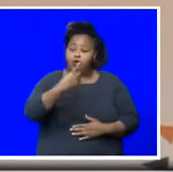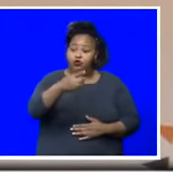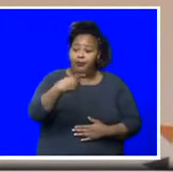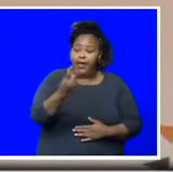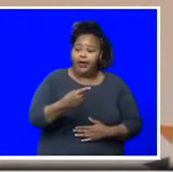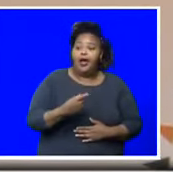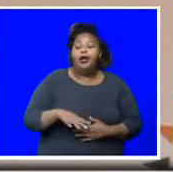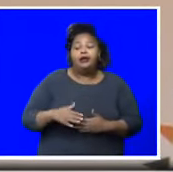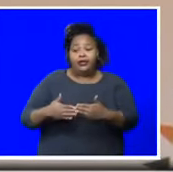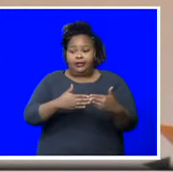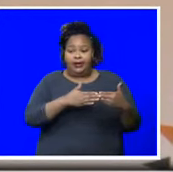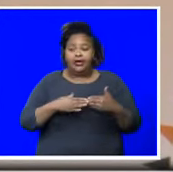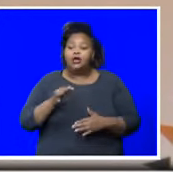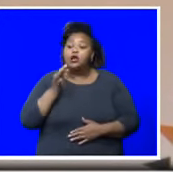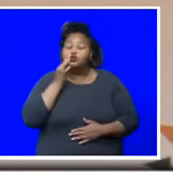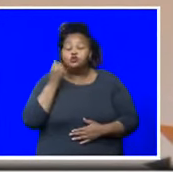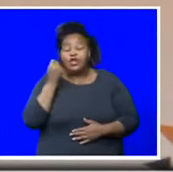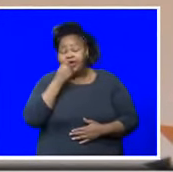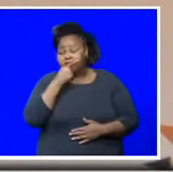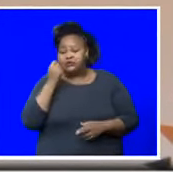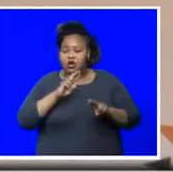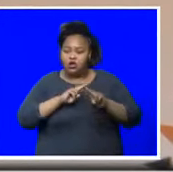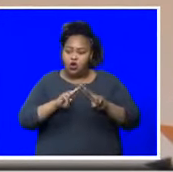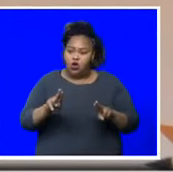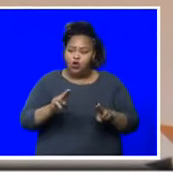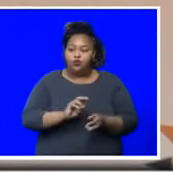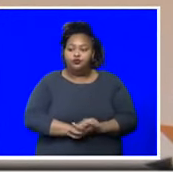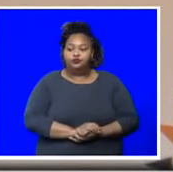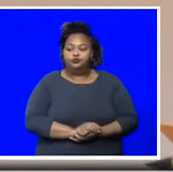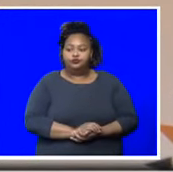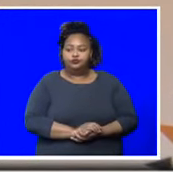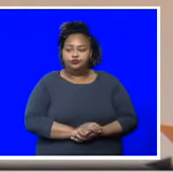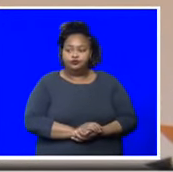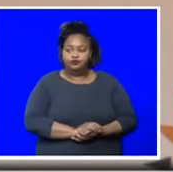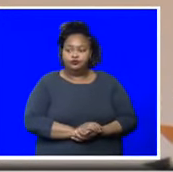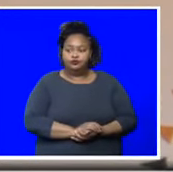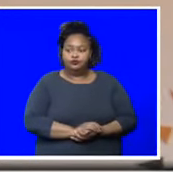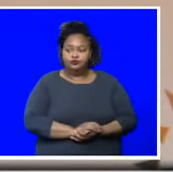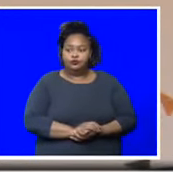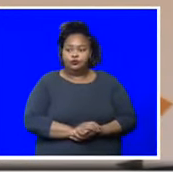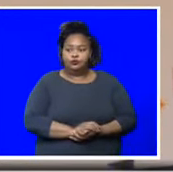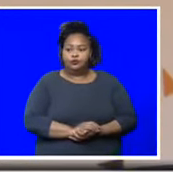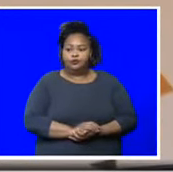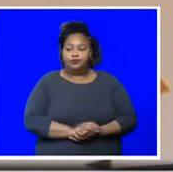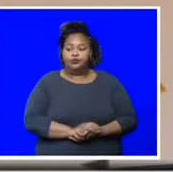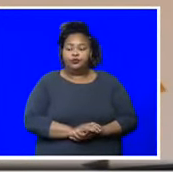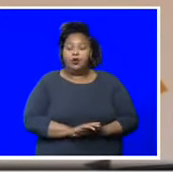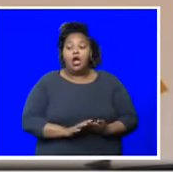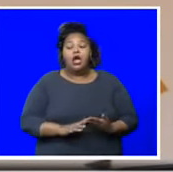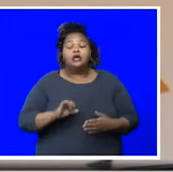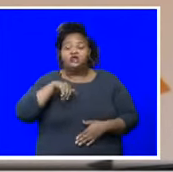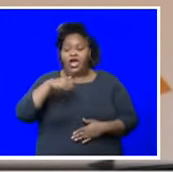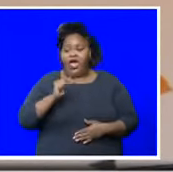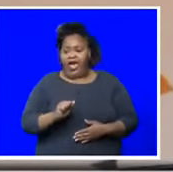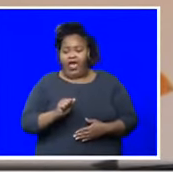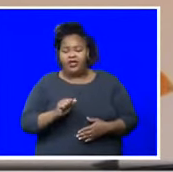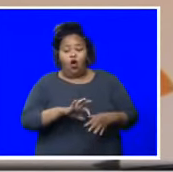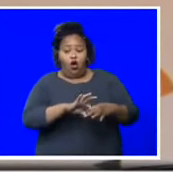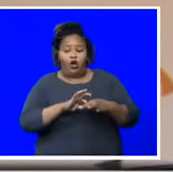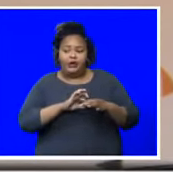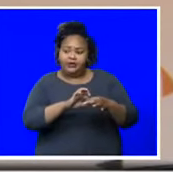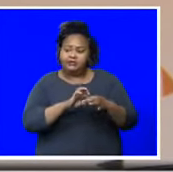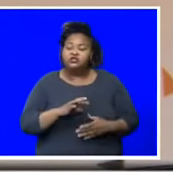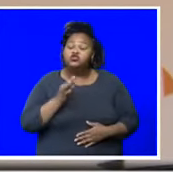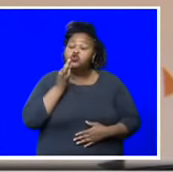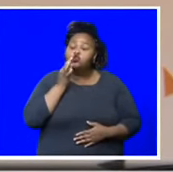know it's not easy. In making sure that they are economically active, innovative, creative, and